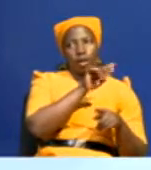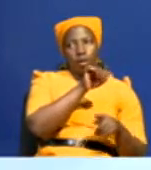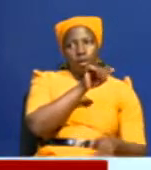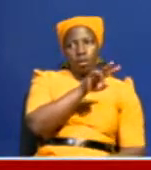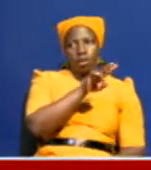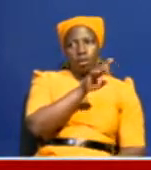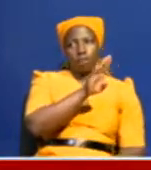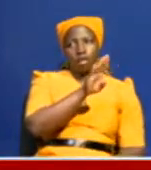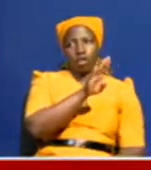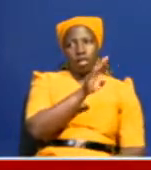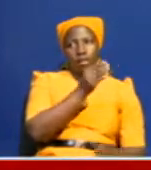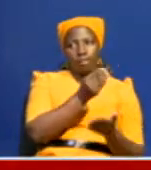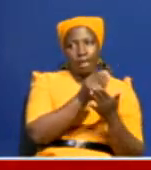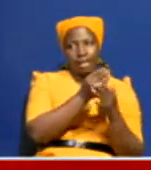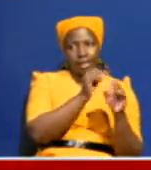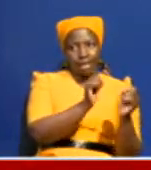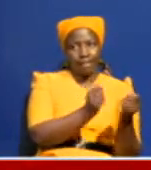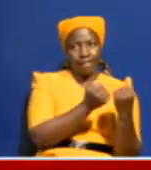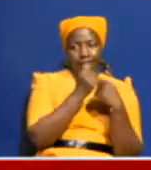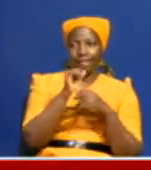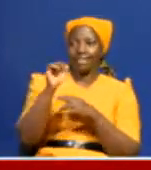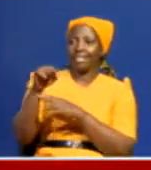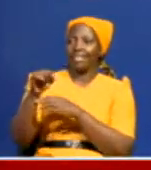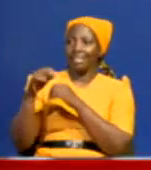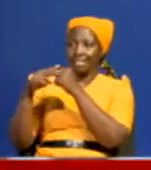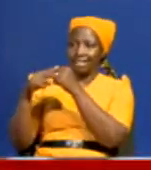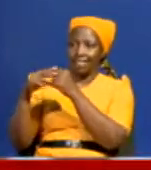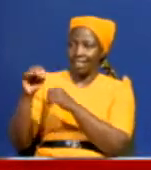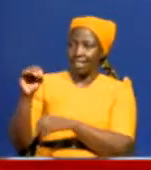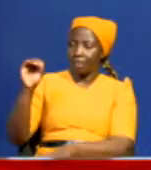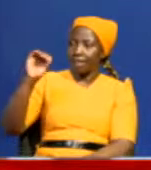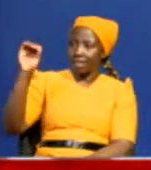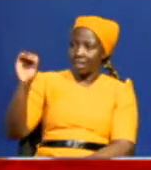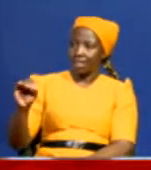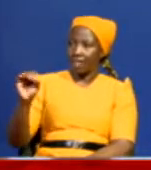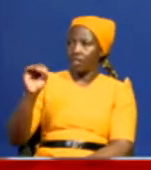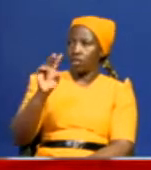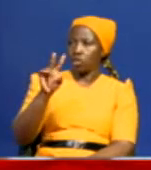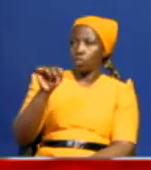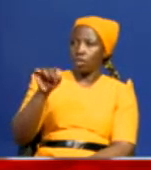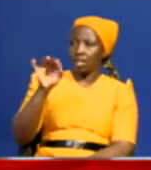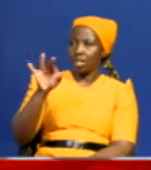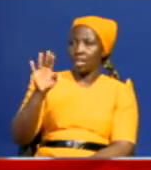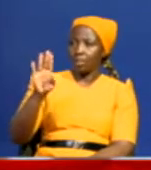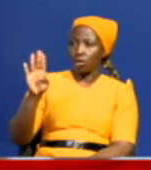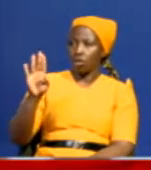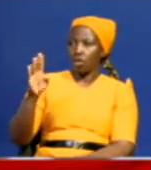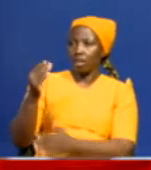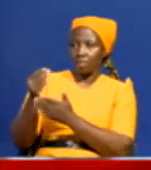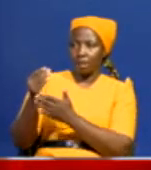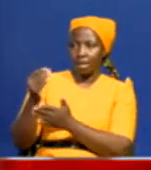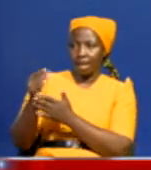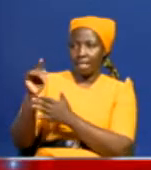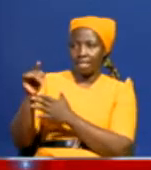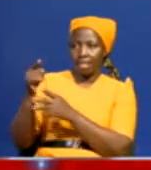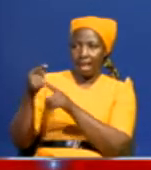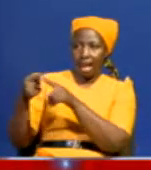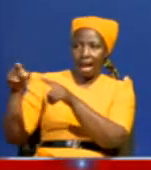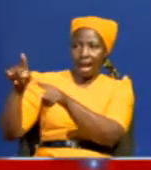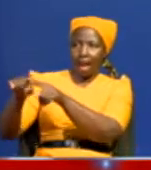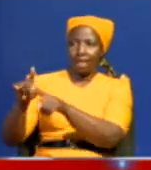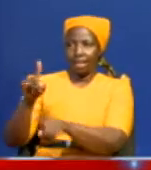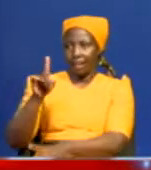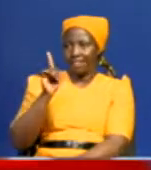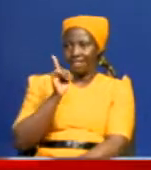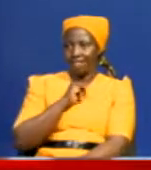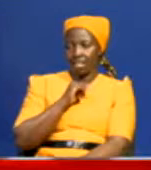2.2 billion shillings in savings? Yeah, so 70% of 2.3 billion shillings is matched up. Mm-hmm. Yeah,